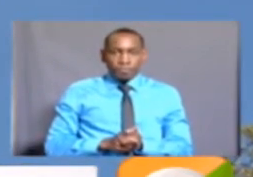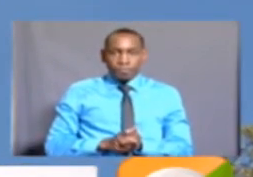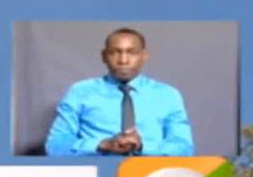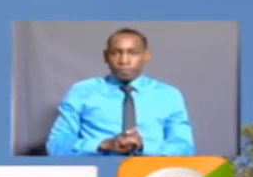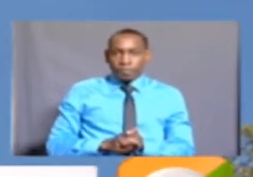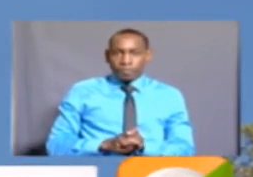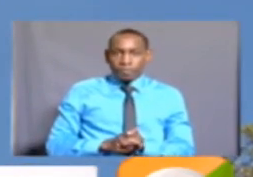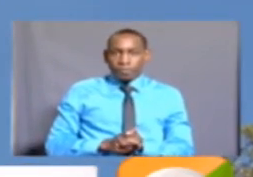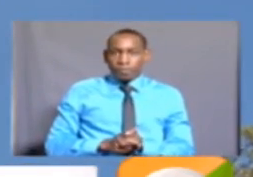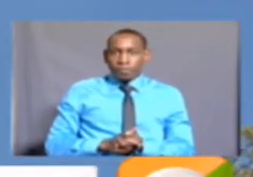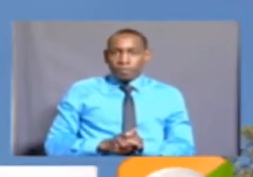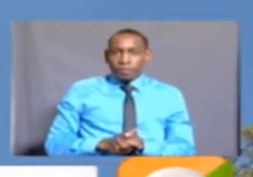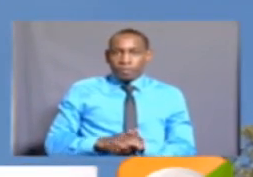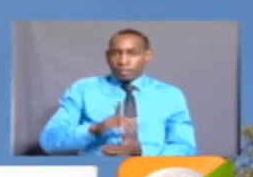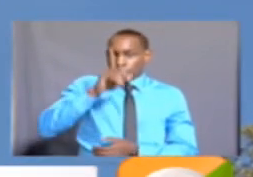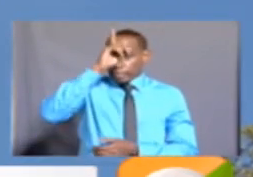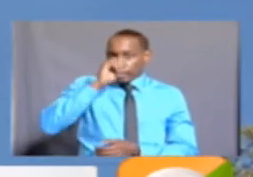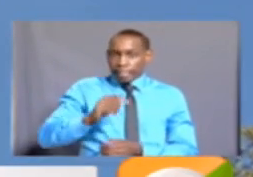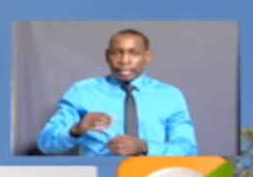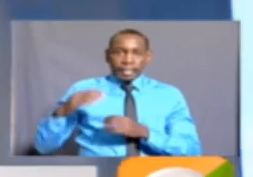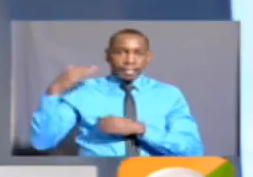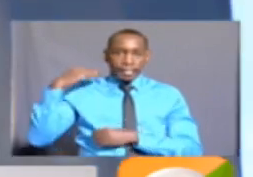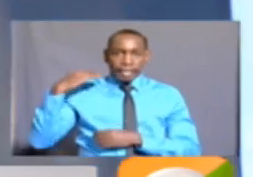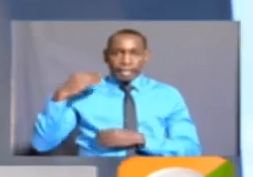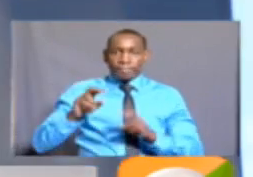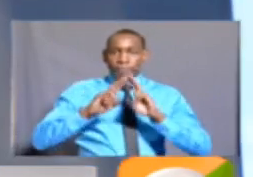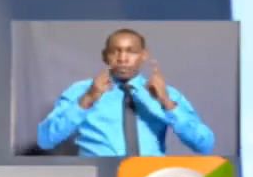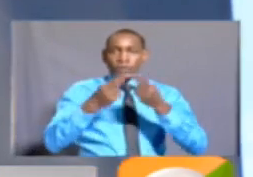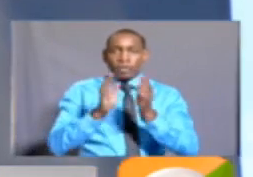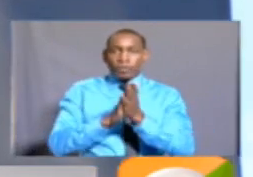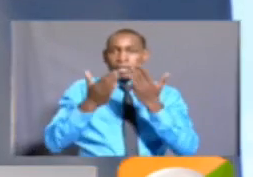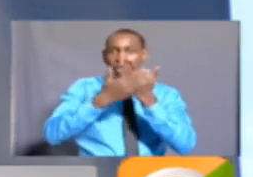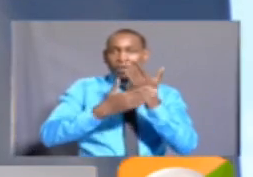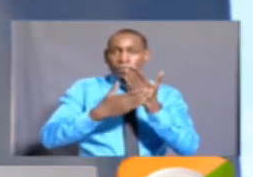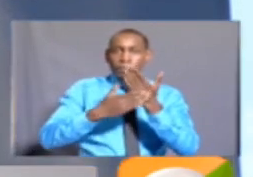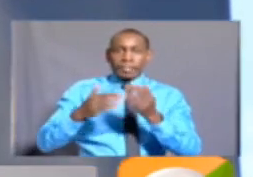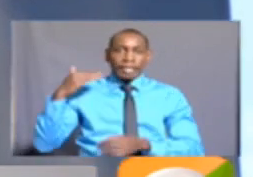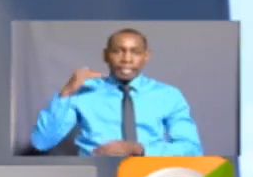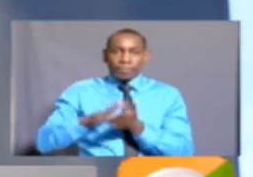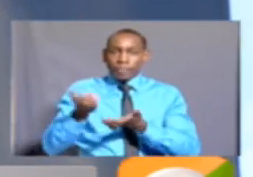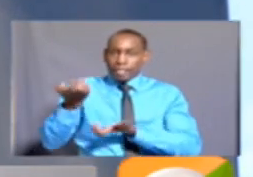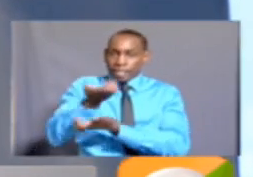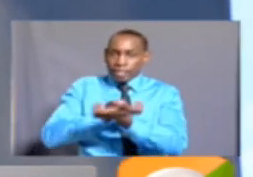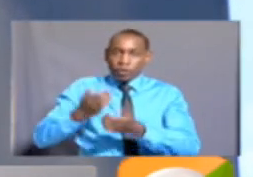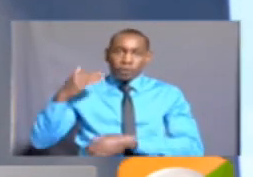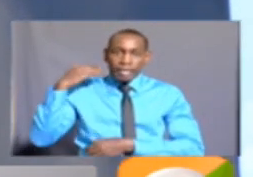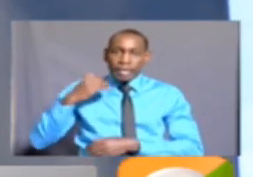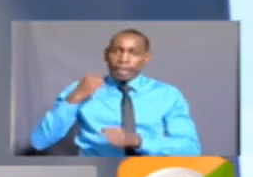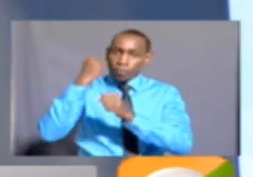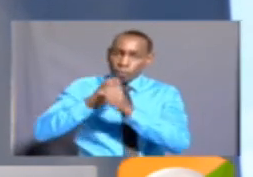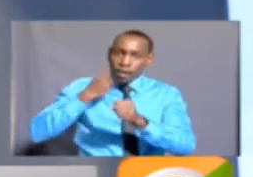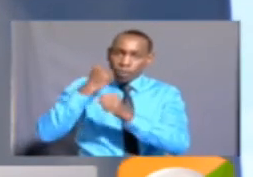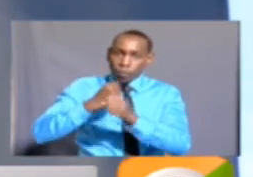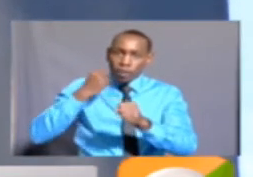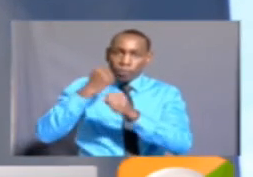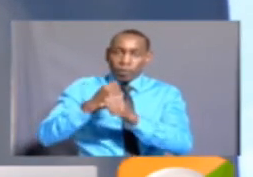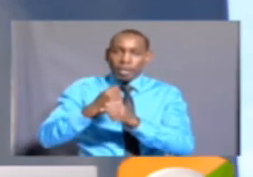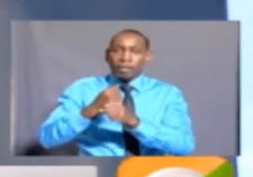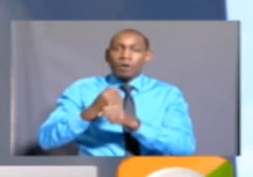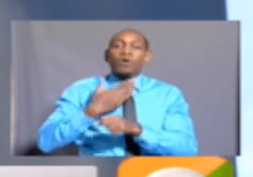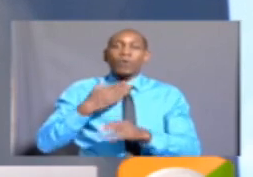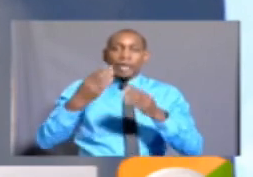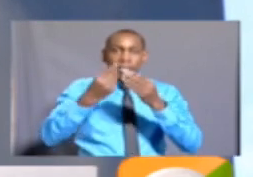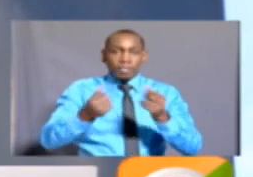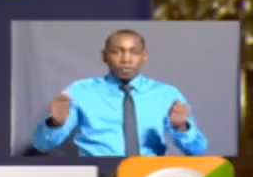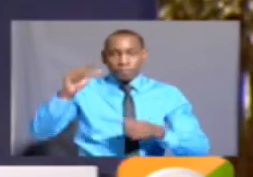Detectives from the Serious Crime Unit, the Cybercrime Unit and Economic Crimes are working round the clock in an effort to unmask